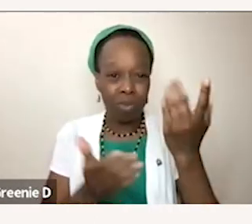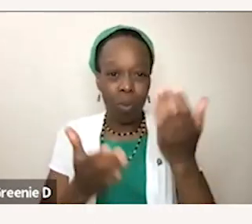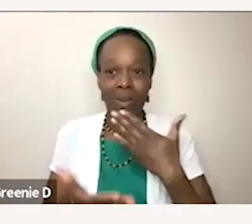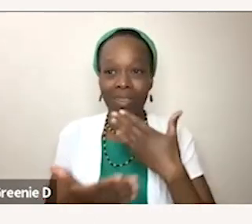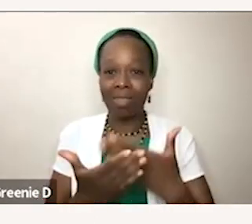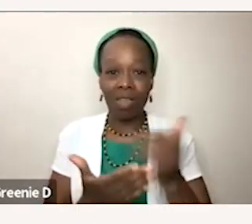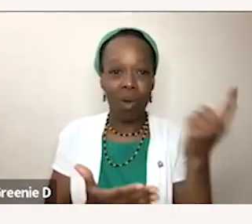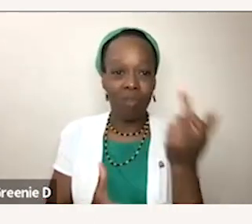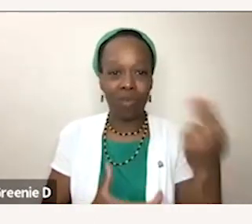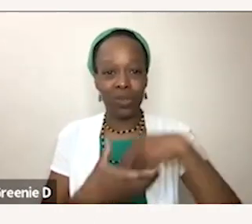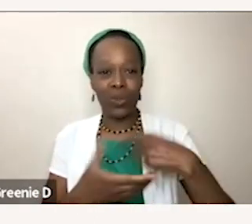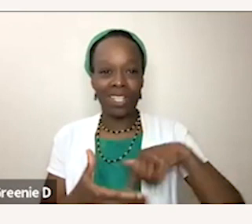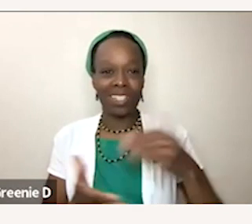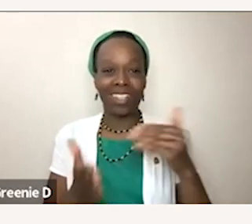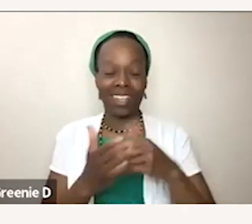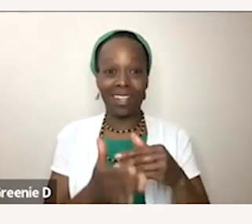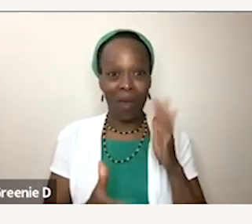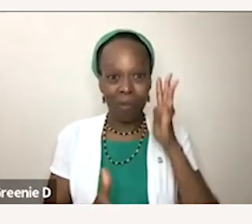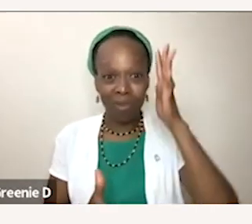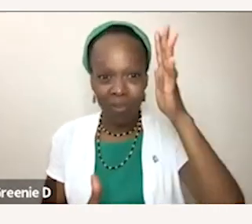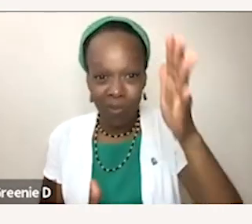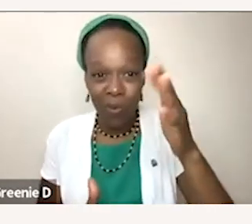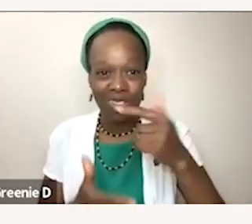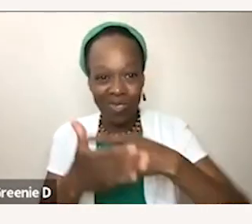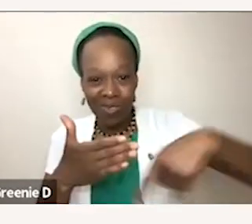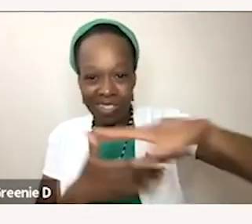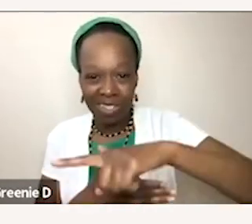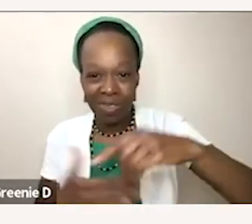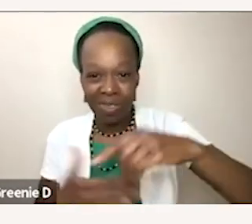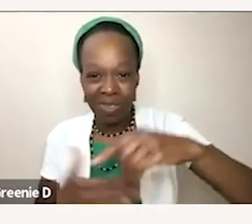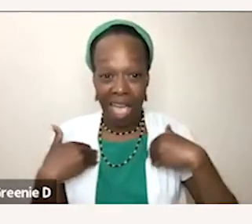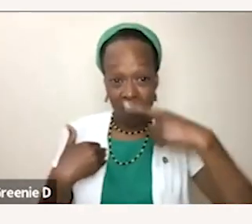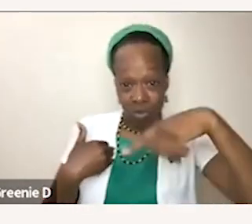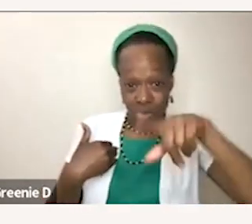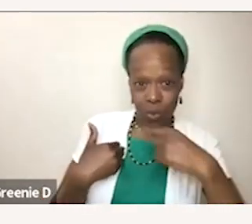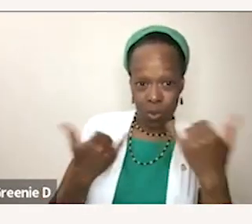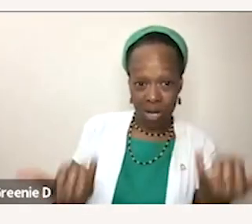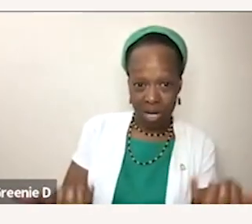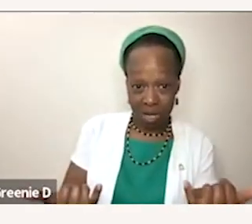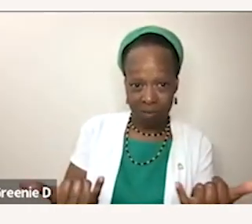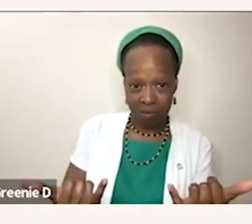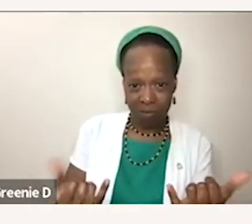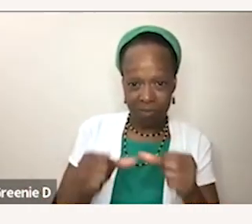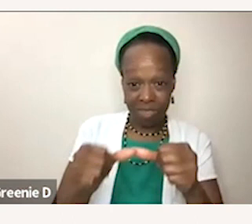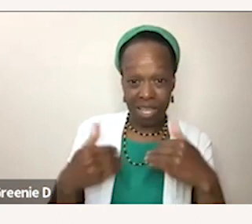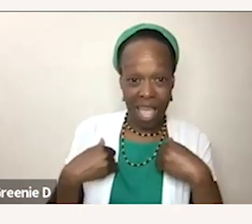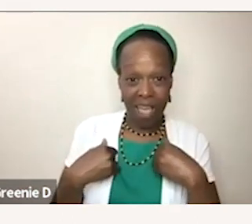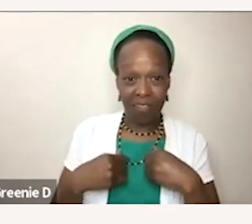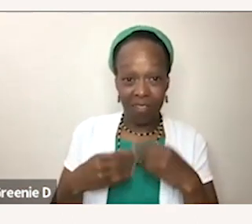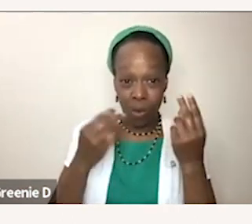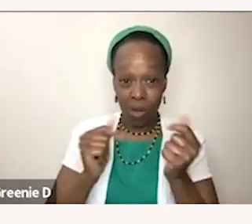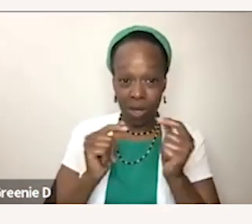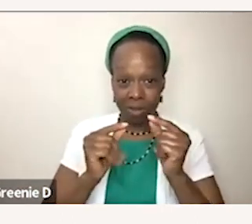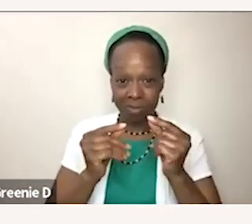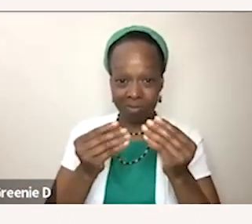for joining once again, and looking forward to our next session next week. For those of you who have stuck around with us, I have a very quick announcement.